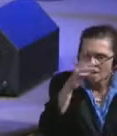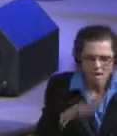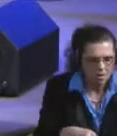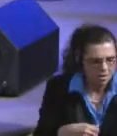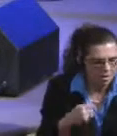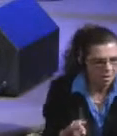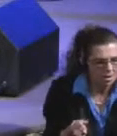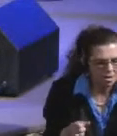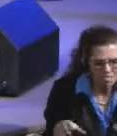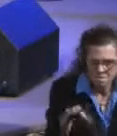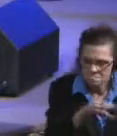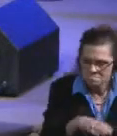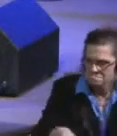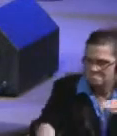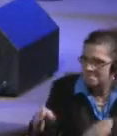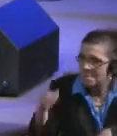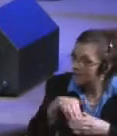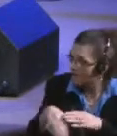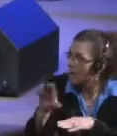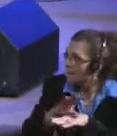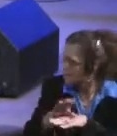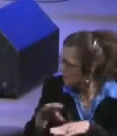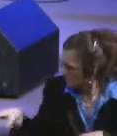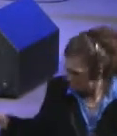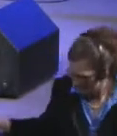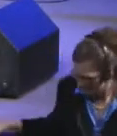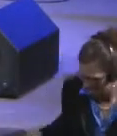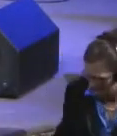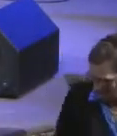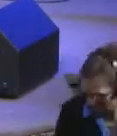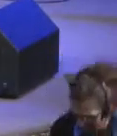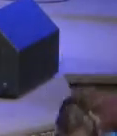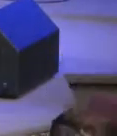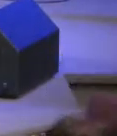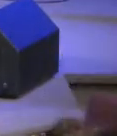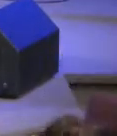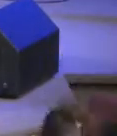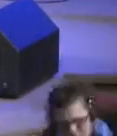powerfully been moving in our services. Will you please acknowledge that?